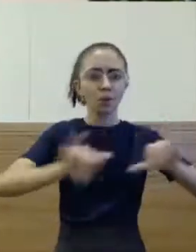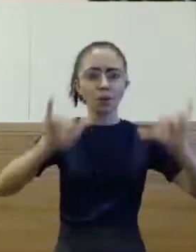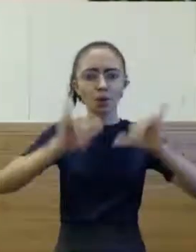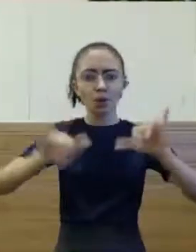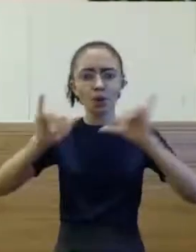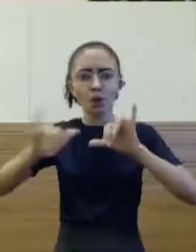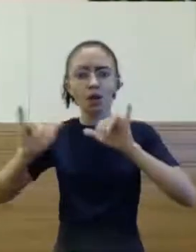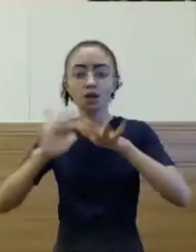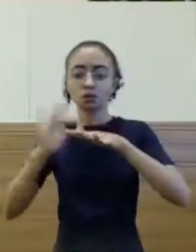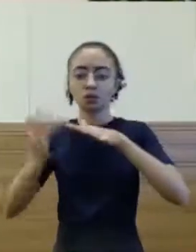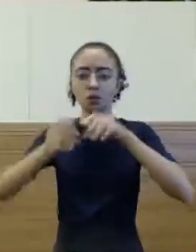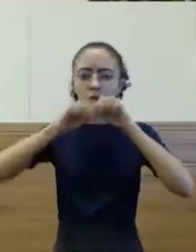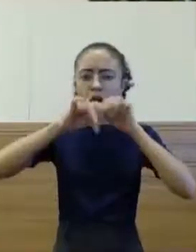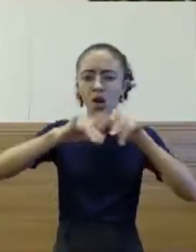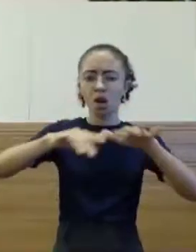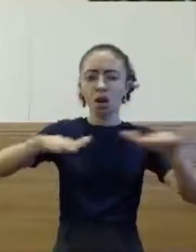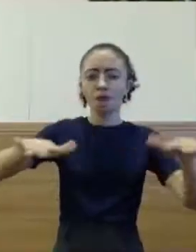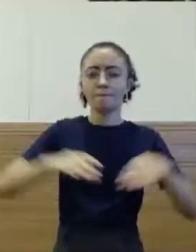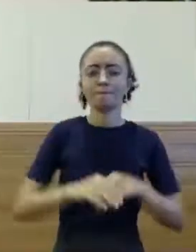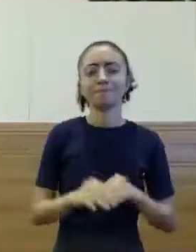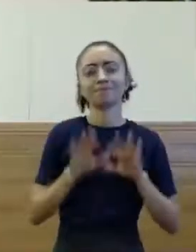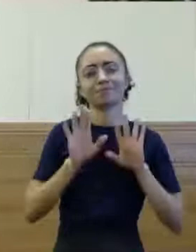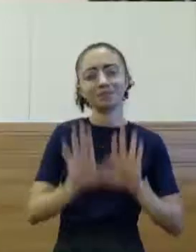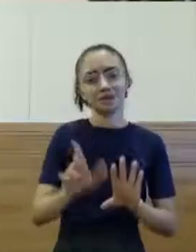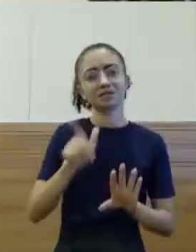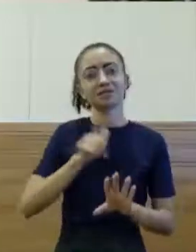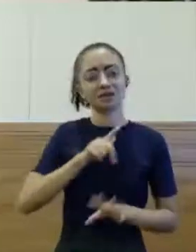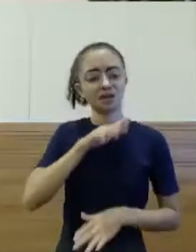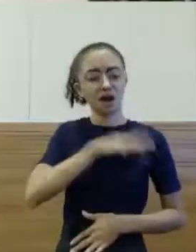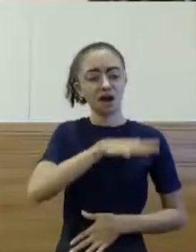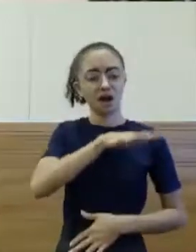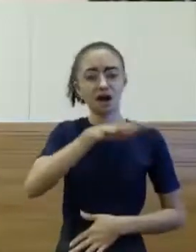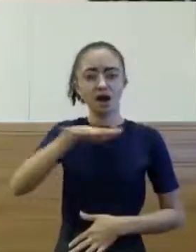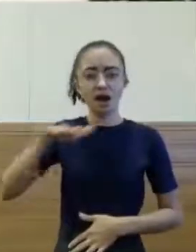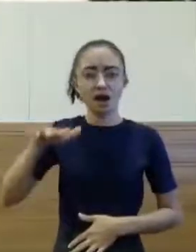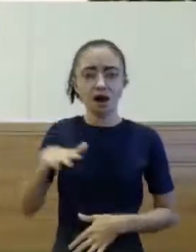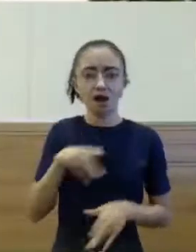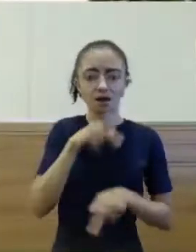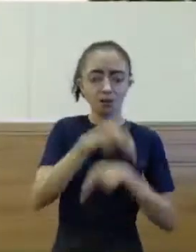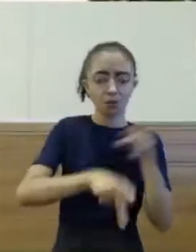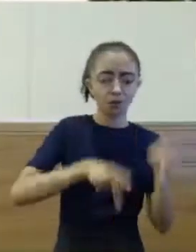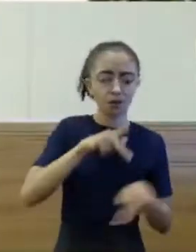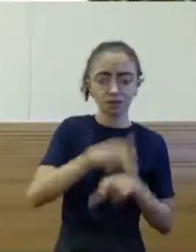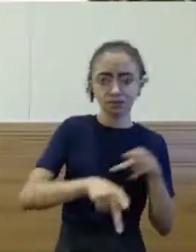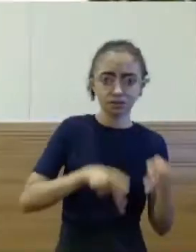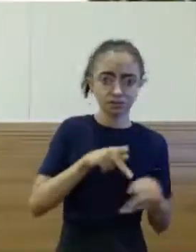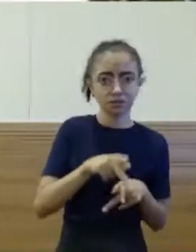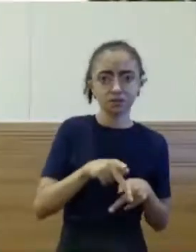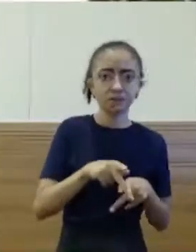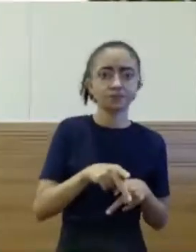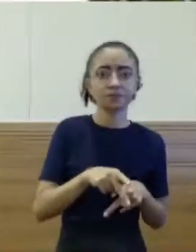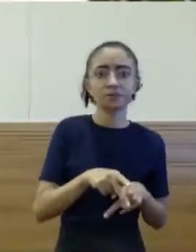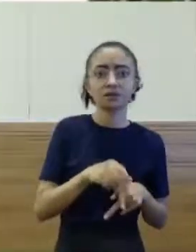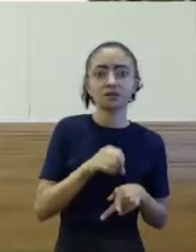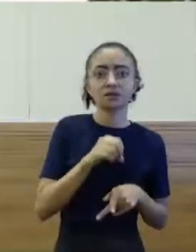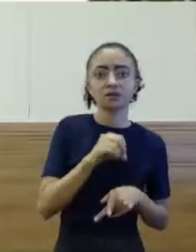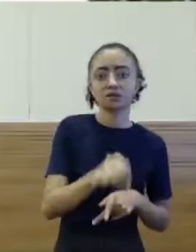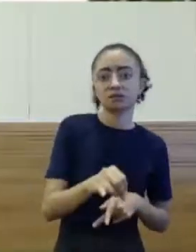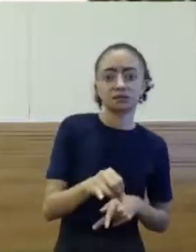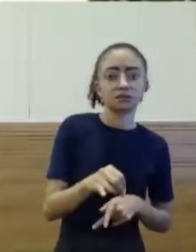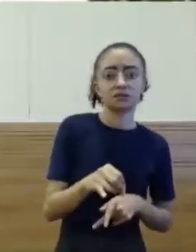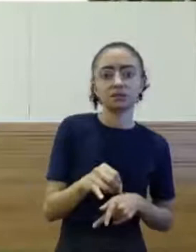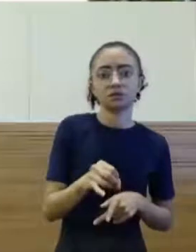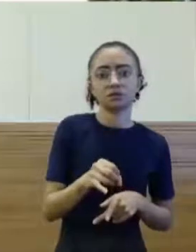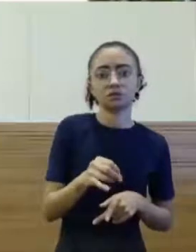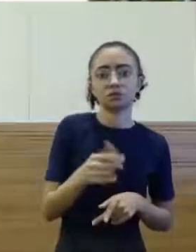the access. Nevertheless, there is a sector of the population that if you're not uh,